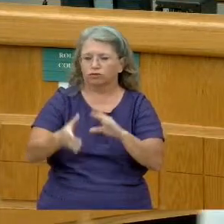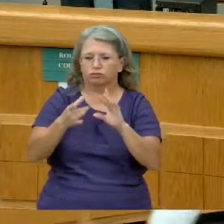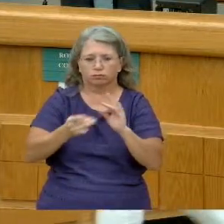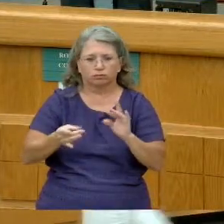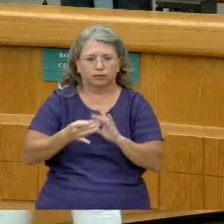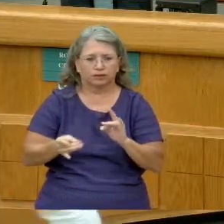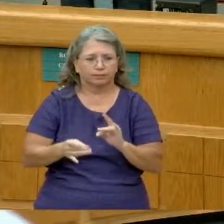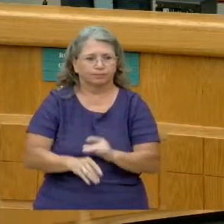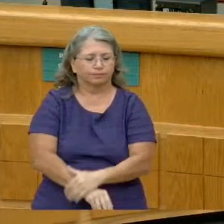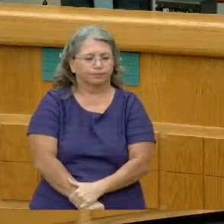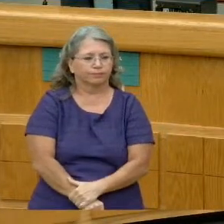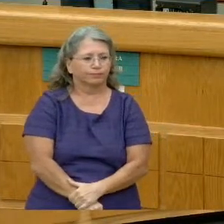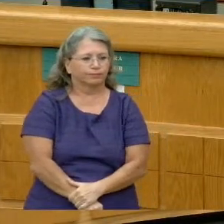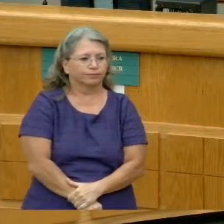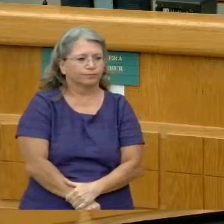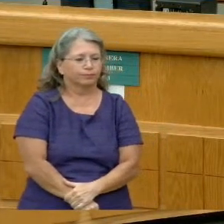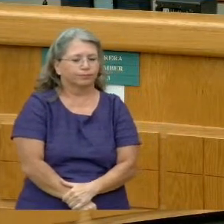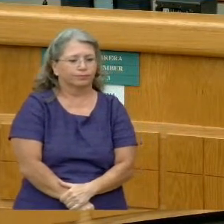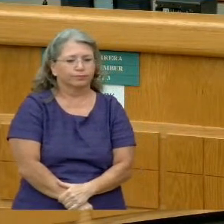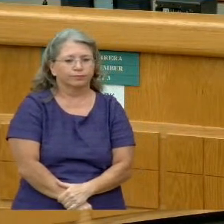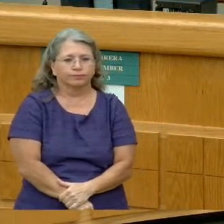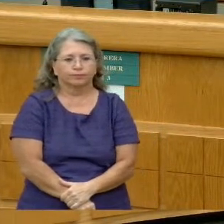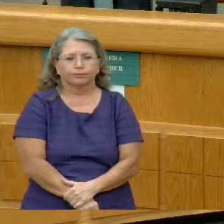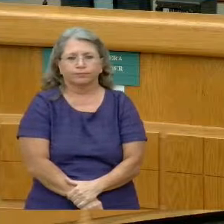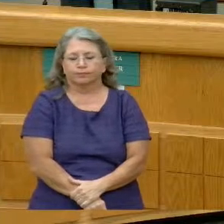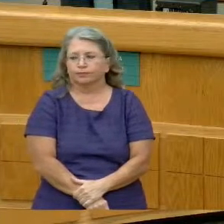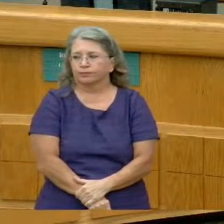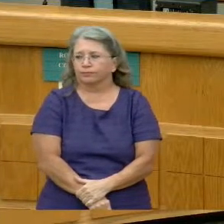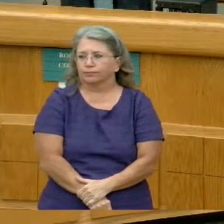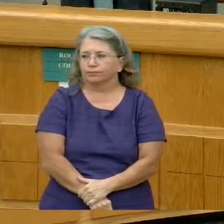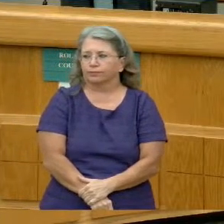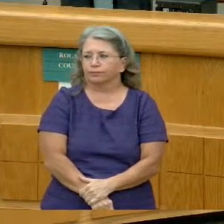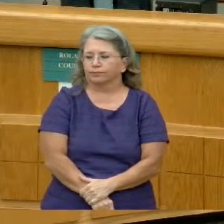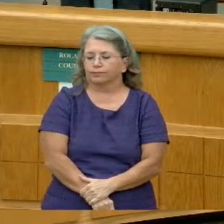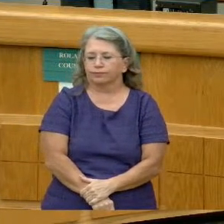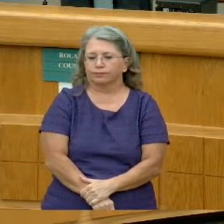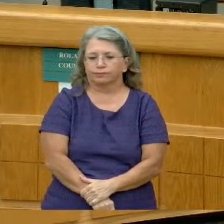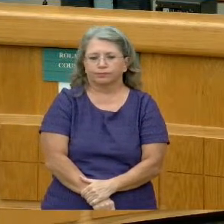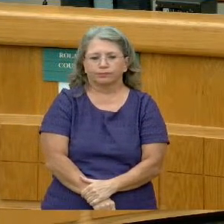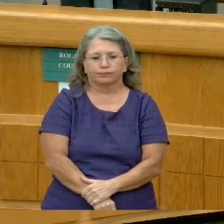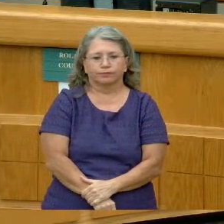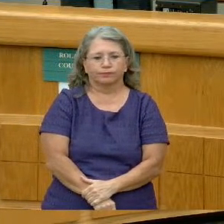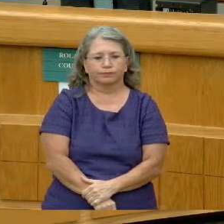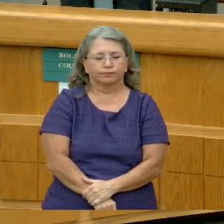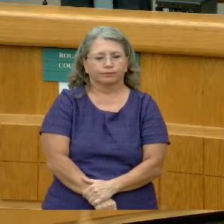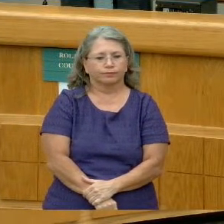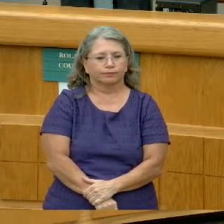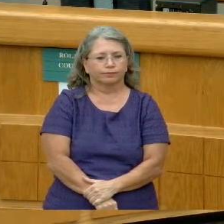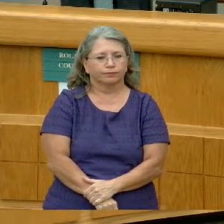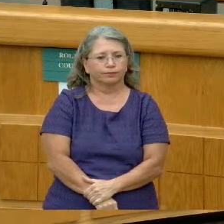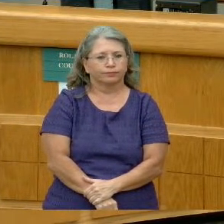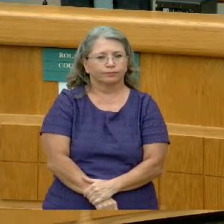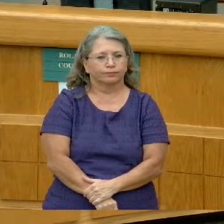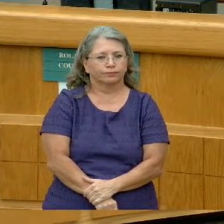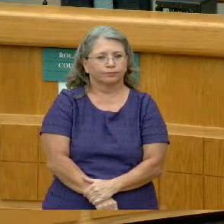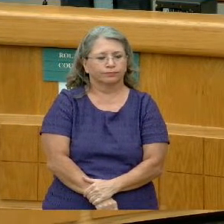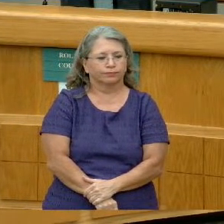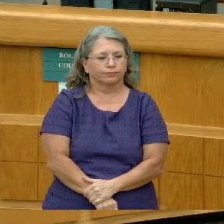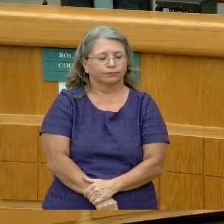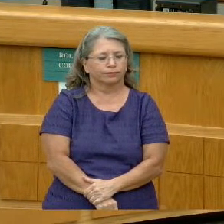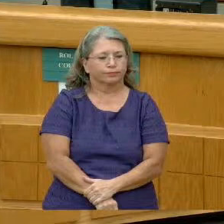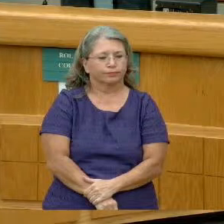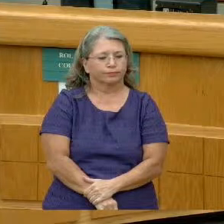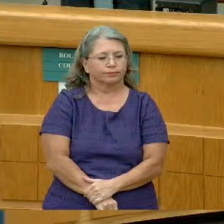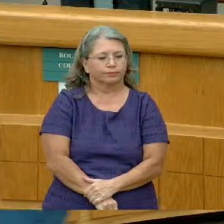En resumen, ya estamos a 2 meses desde que comenzó la época de huracanes. Mientras hemos estado ocupados con esta pandemia, no se nos puede olvidar la época de